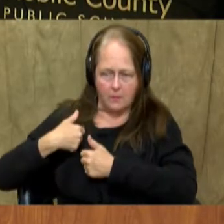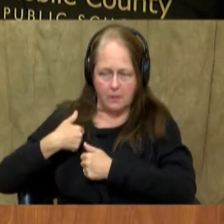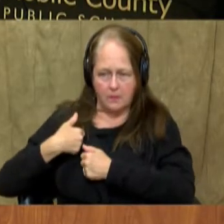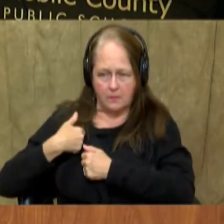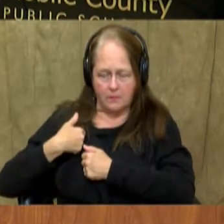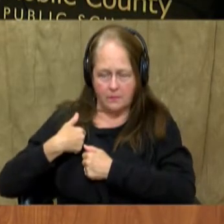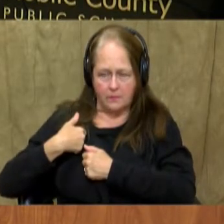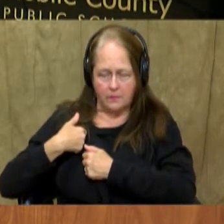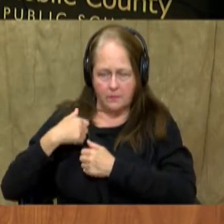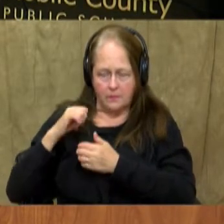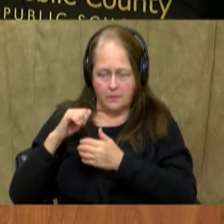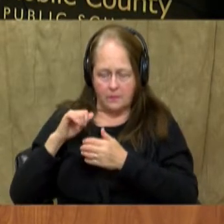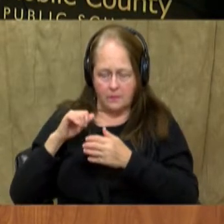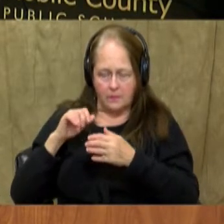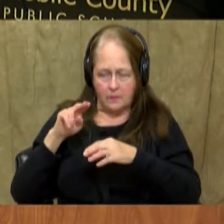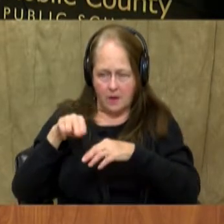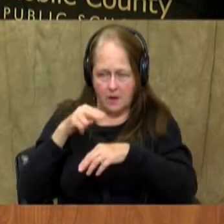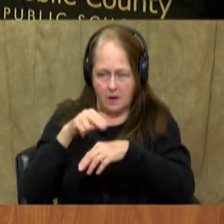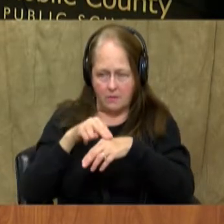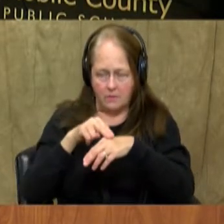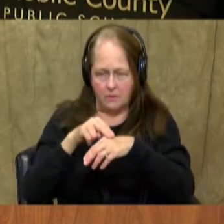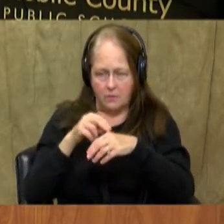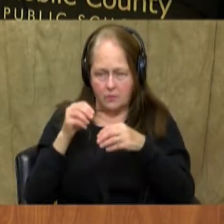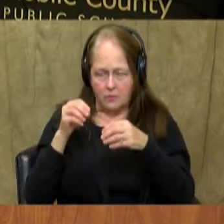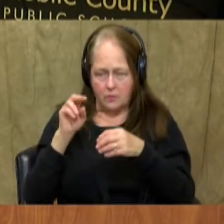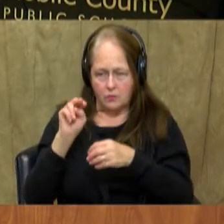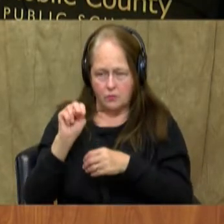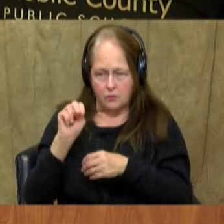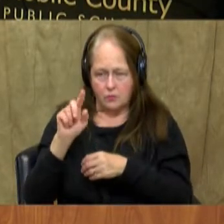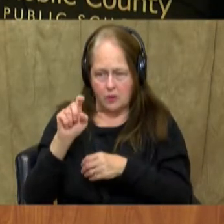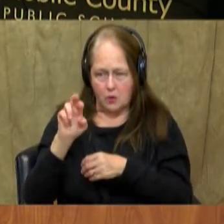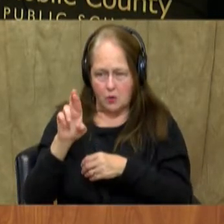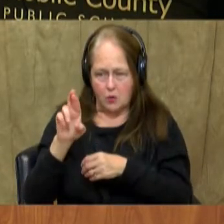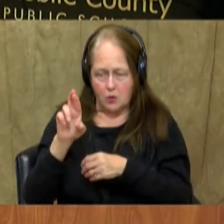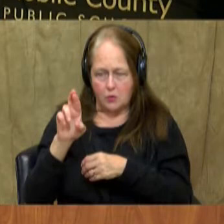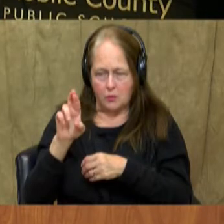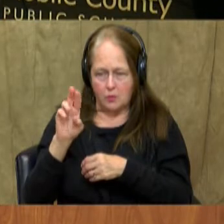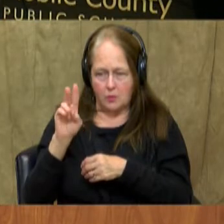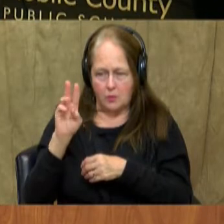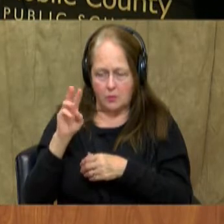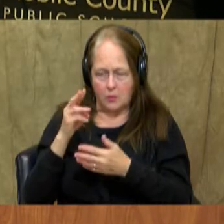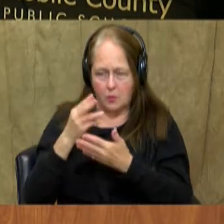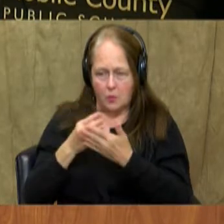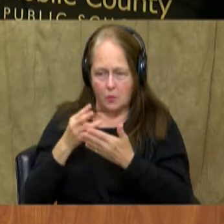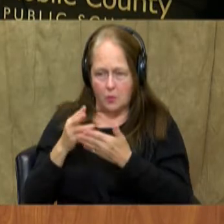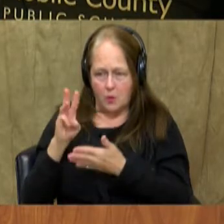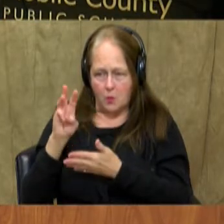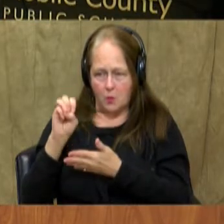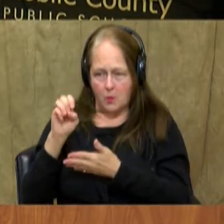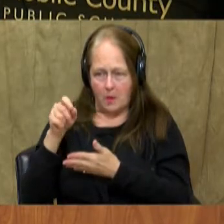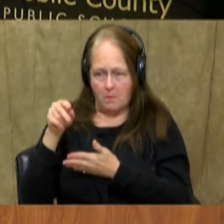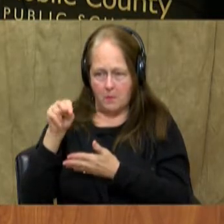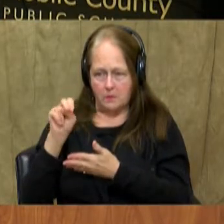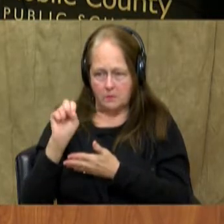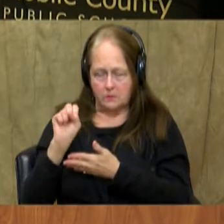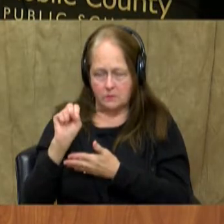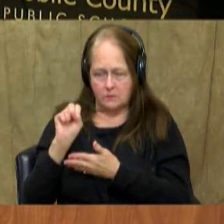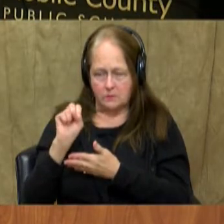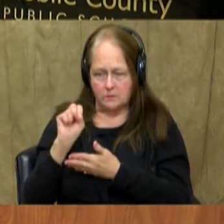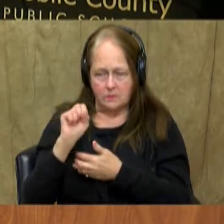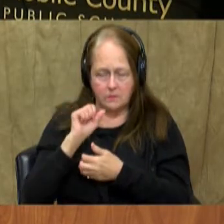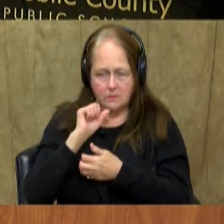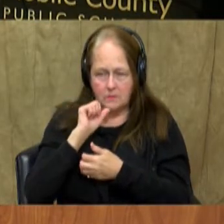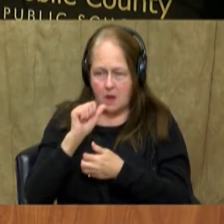and expand the nation's supply of nuclear weapons. And he tried to also do this by